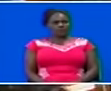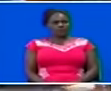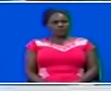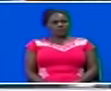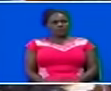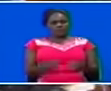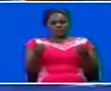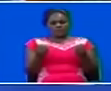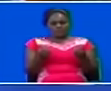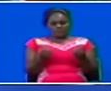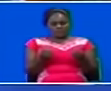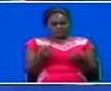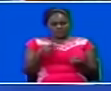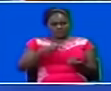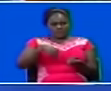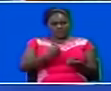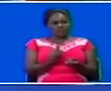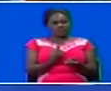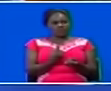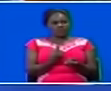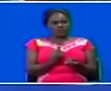many of us as possible.